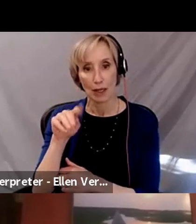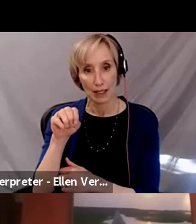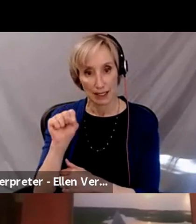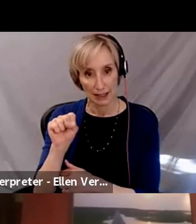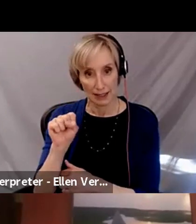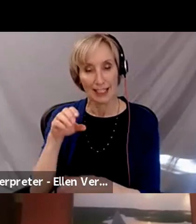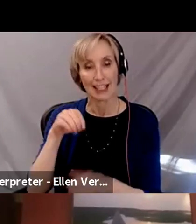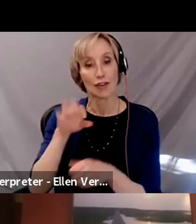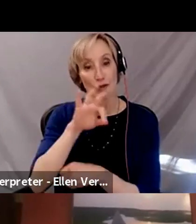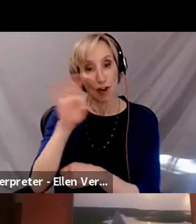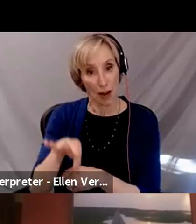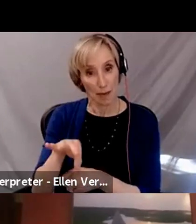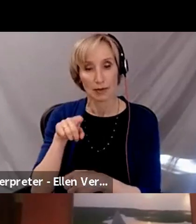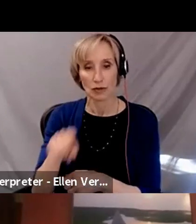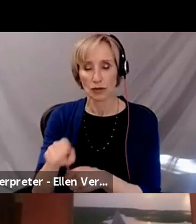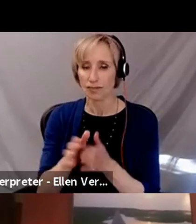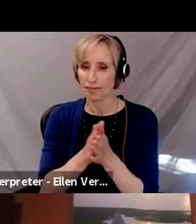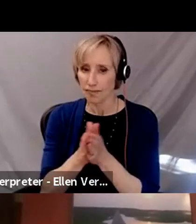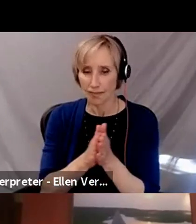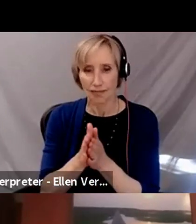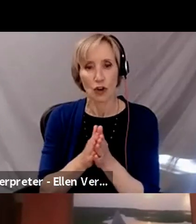is also a musician.